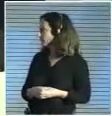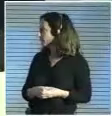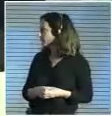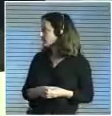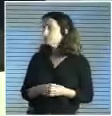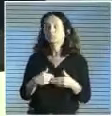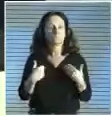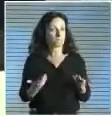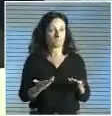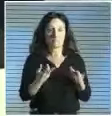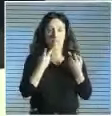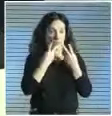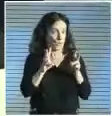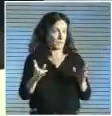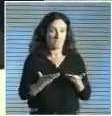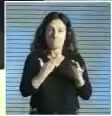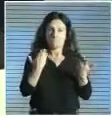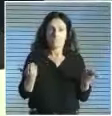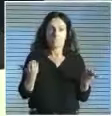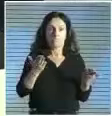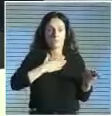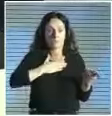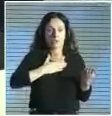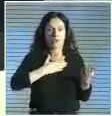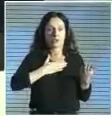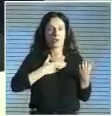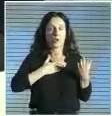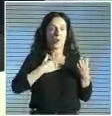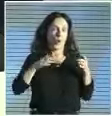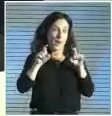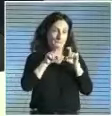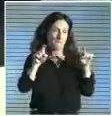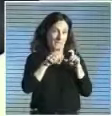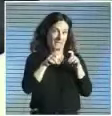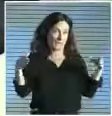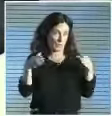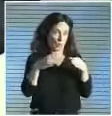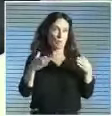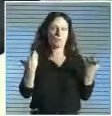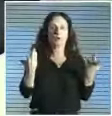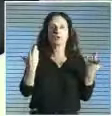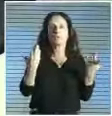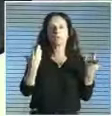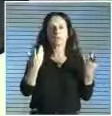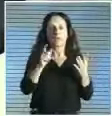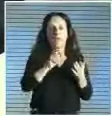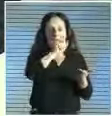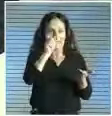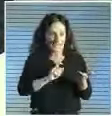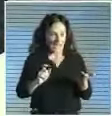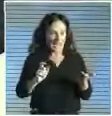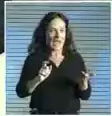well, our group is, as you said, is one of the leading Italian group. I don't know why you have seated together the